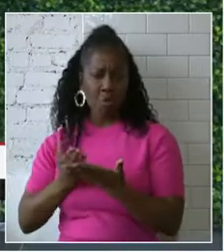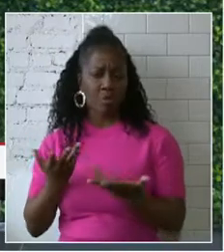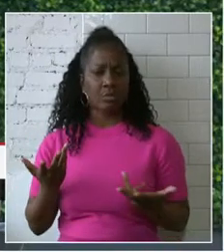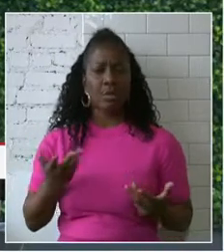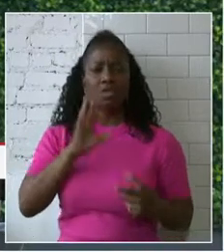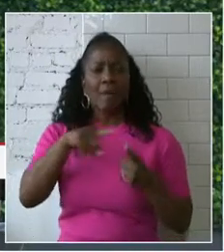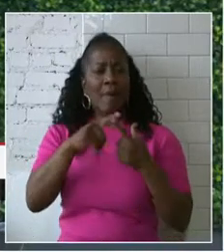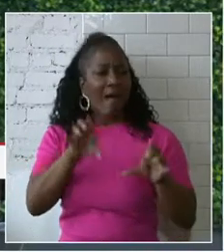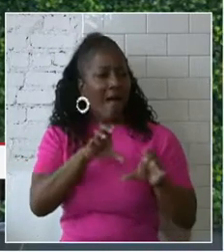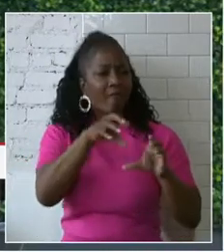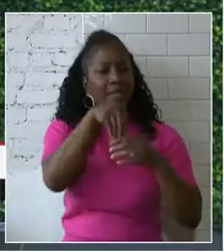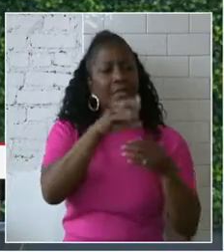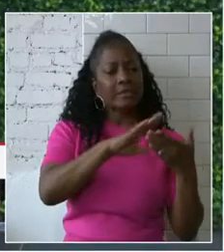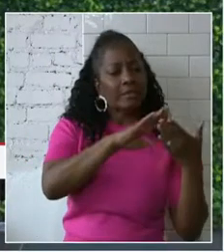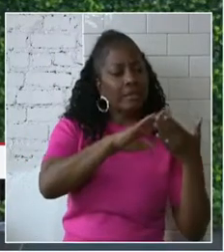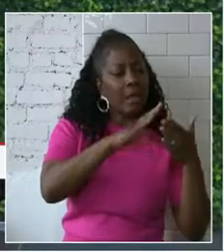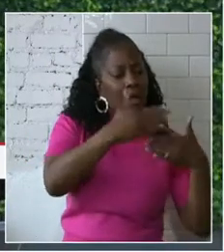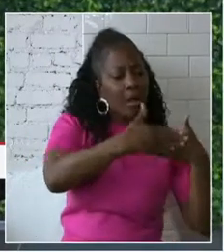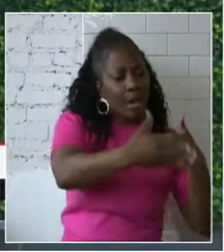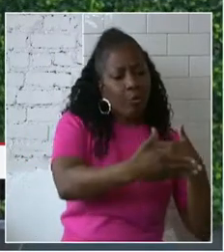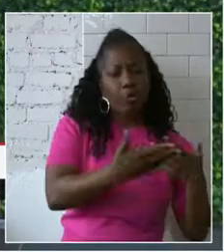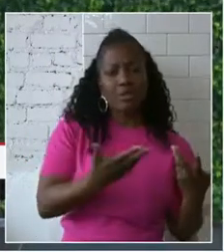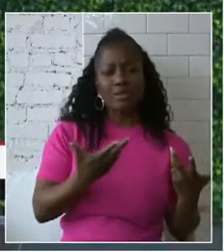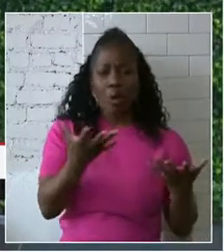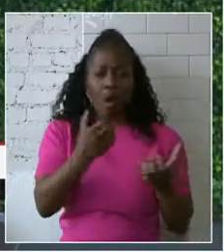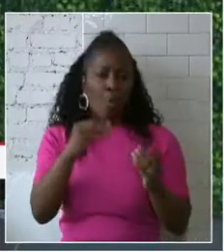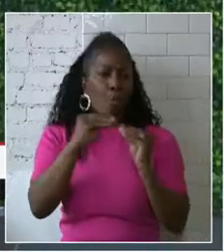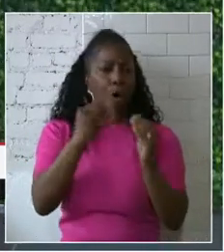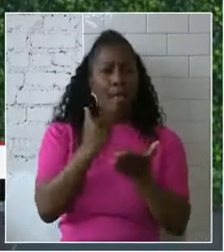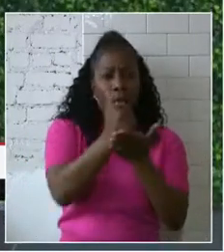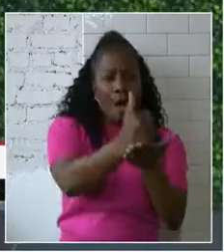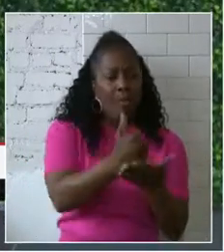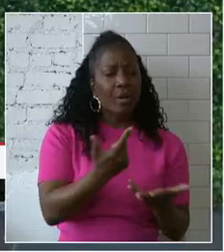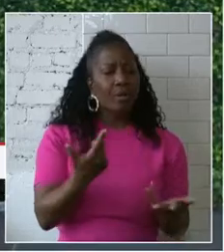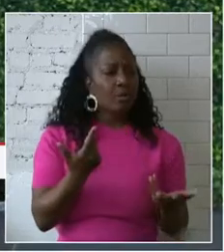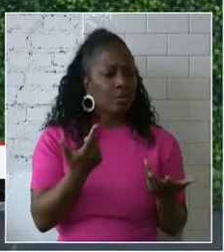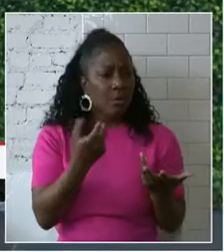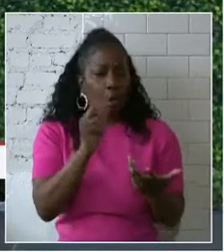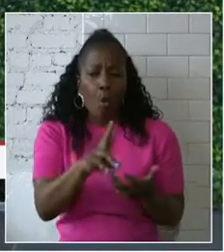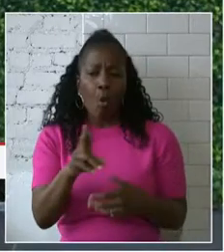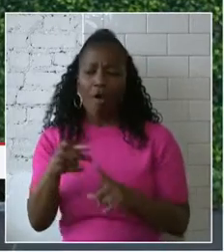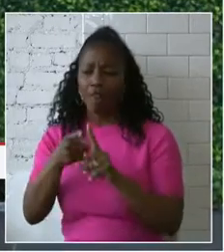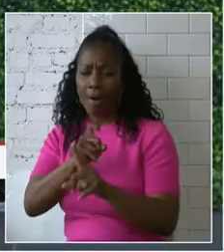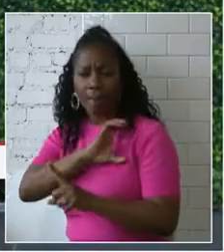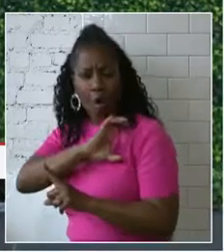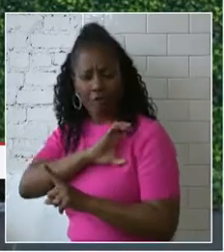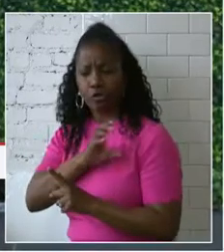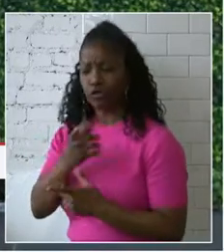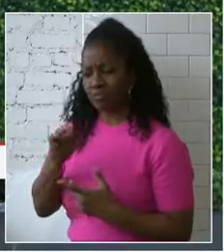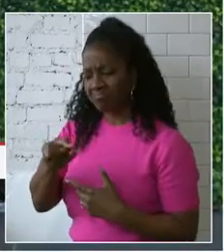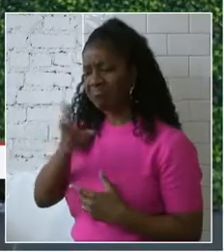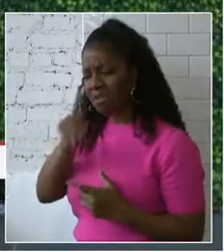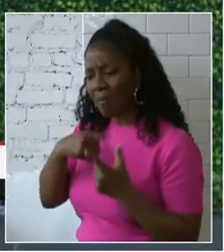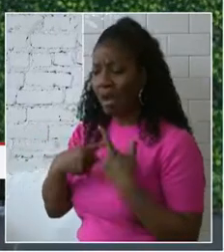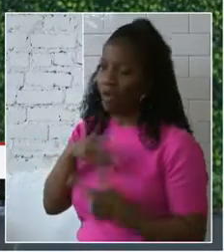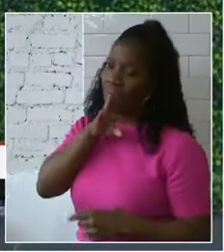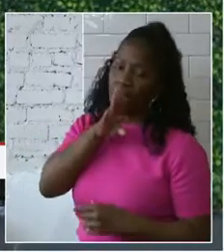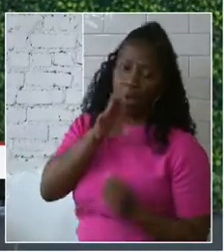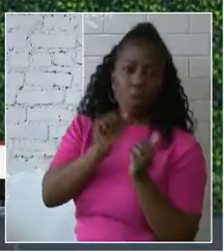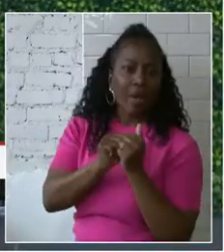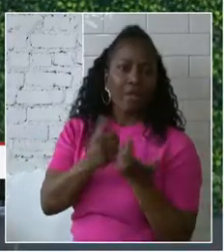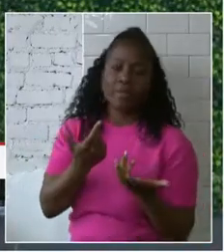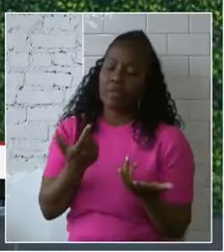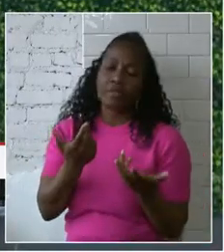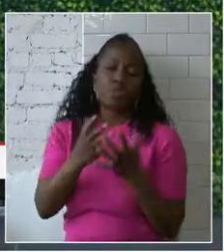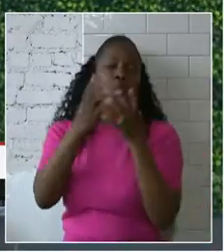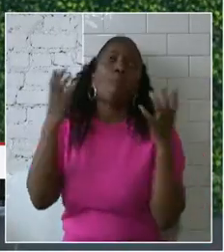in the neighborhood who want more help from CSOSA and what they're doing for the community, or officers who are frustrated with the lack of